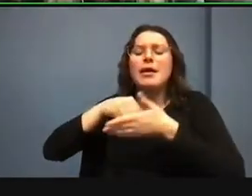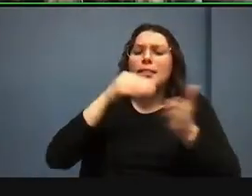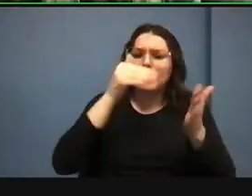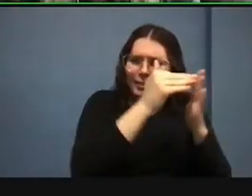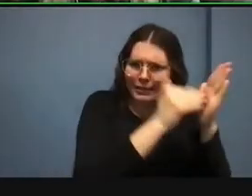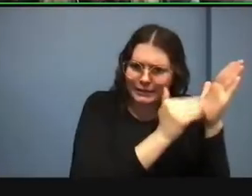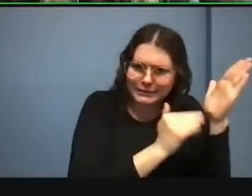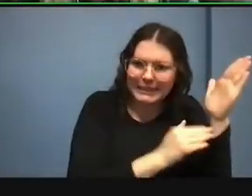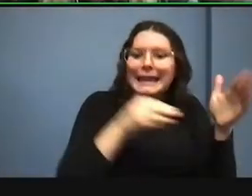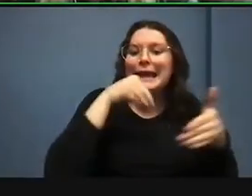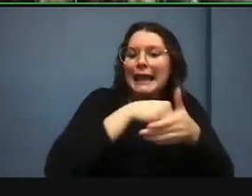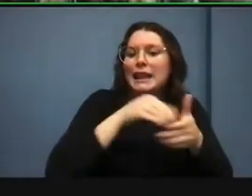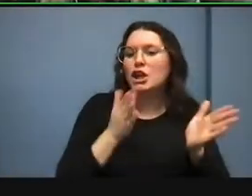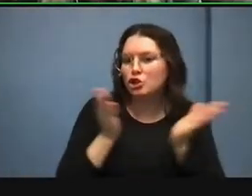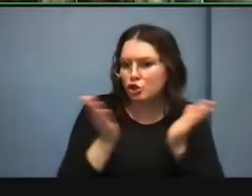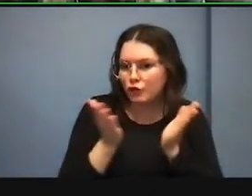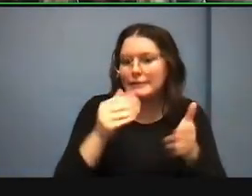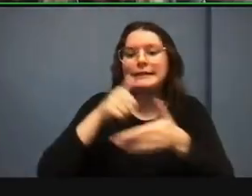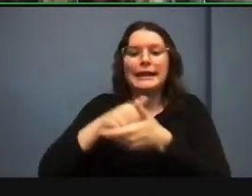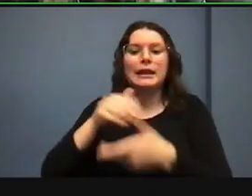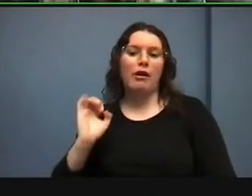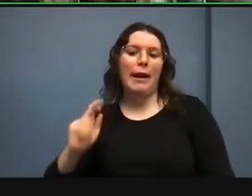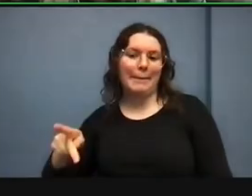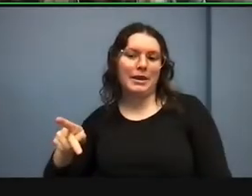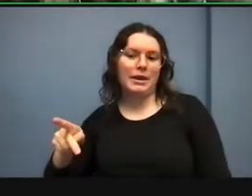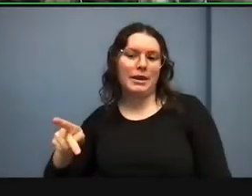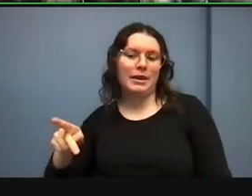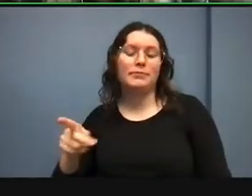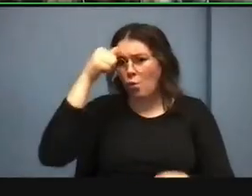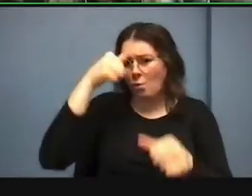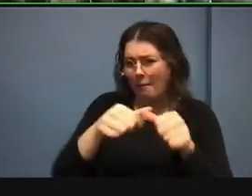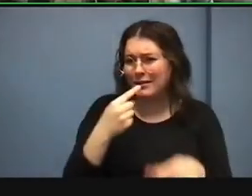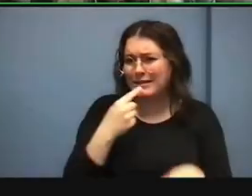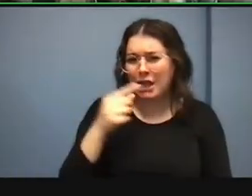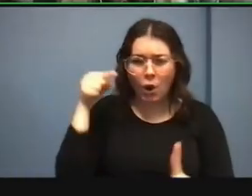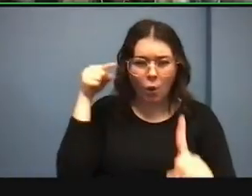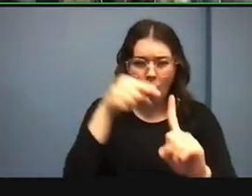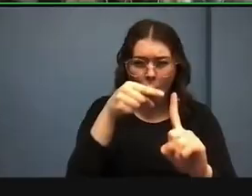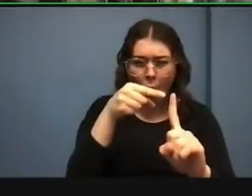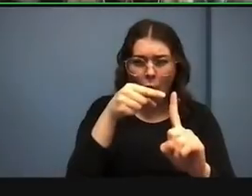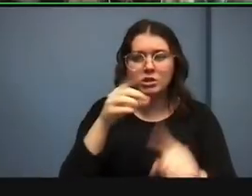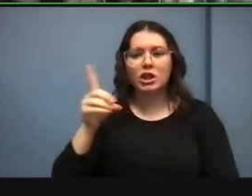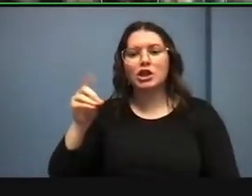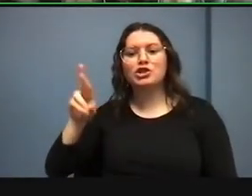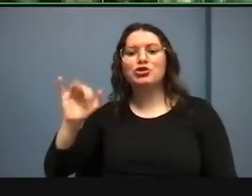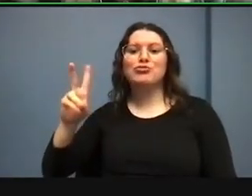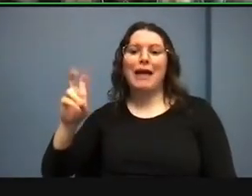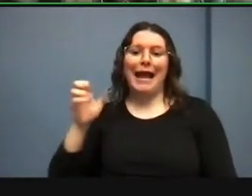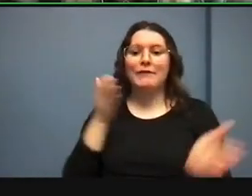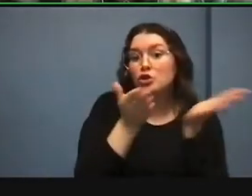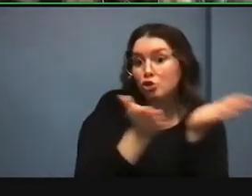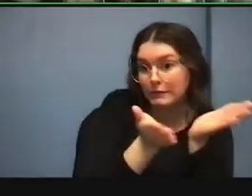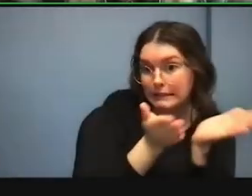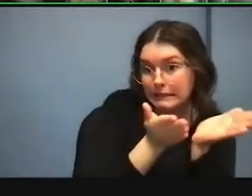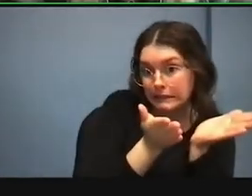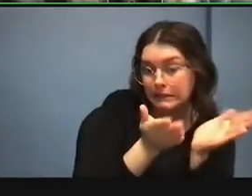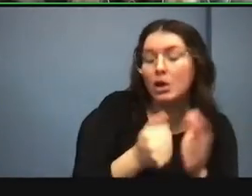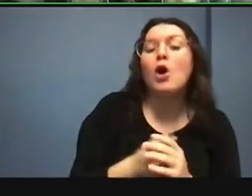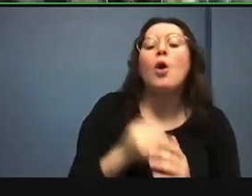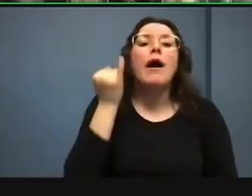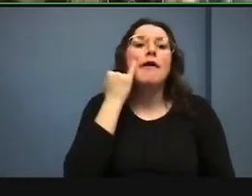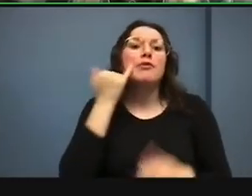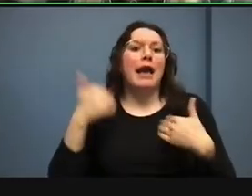services later in their IEP. Remember, we said that goals drive services. So the fact that we have a